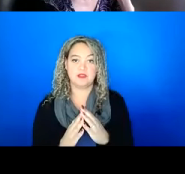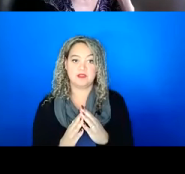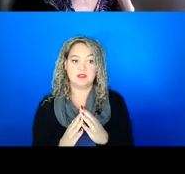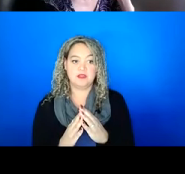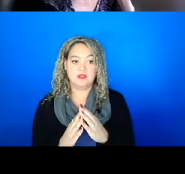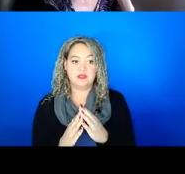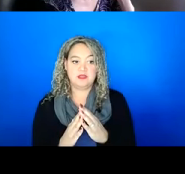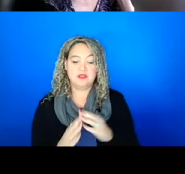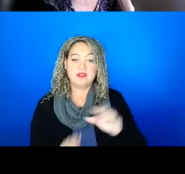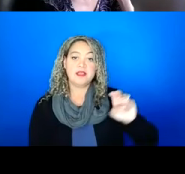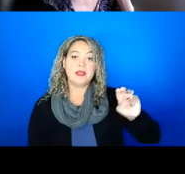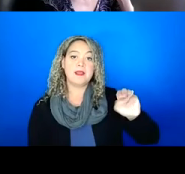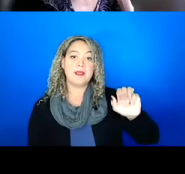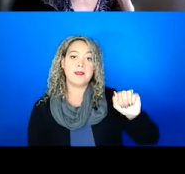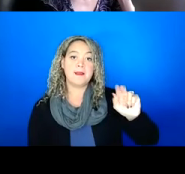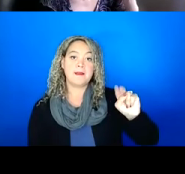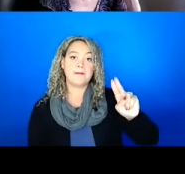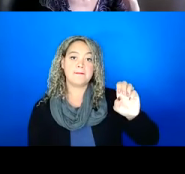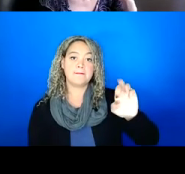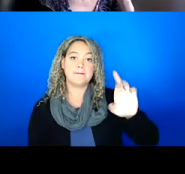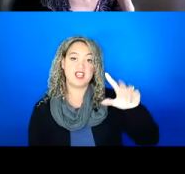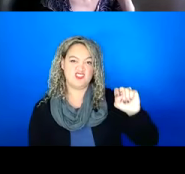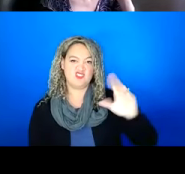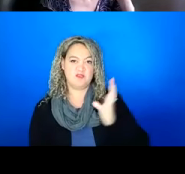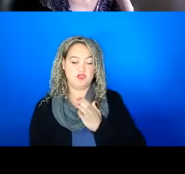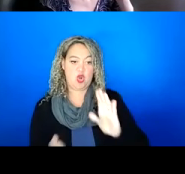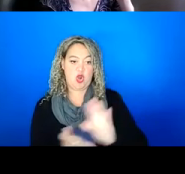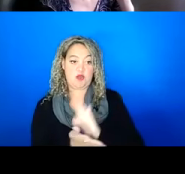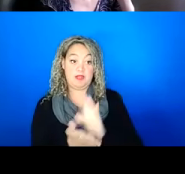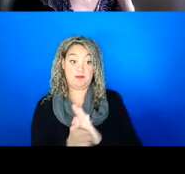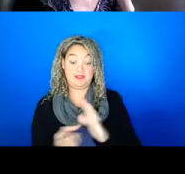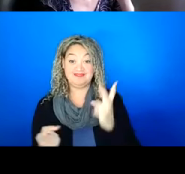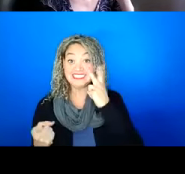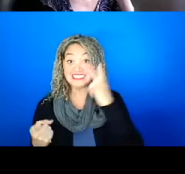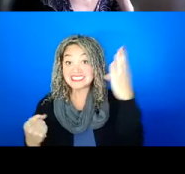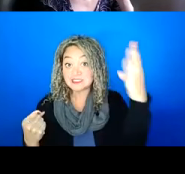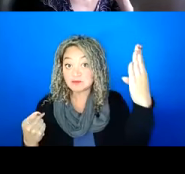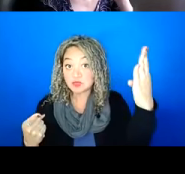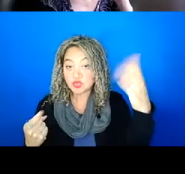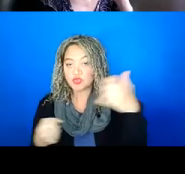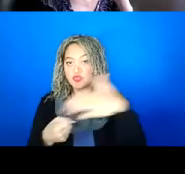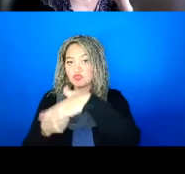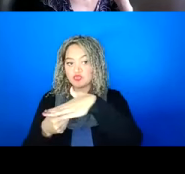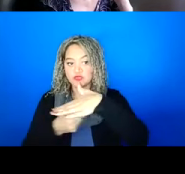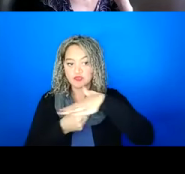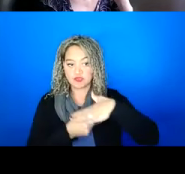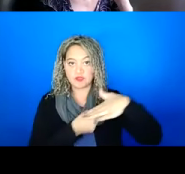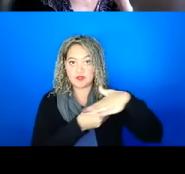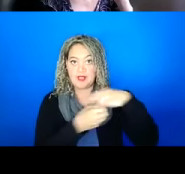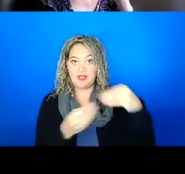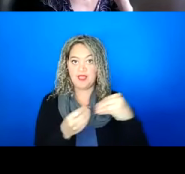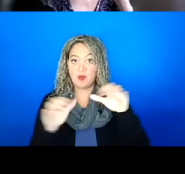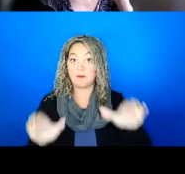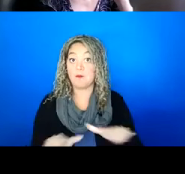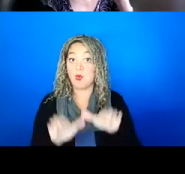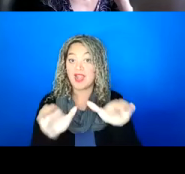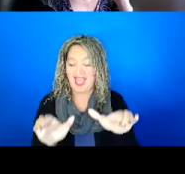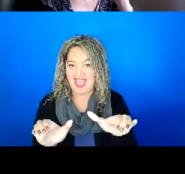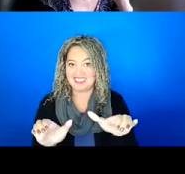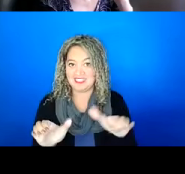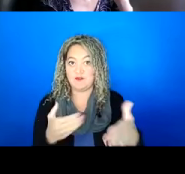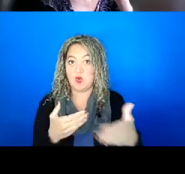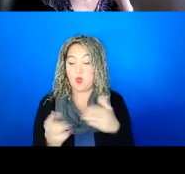manuscripts, one of our papers. These blue areas are regions that were more active when